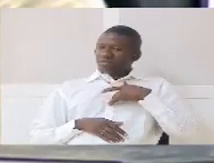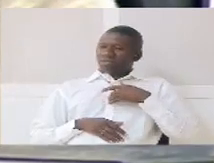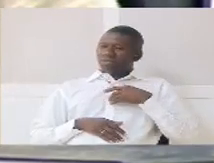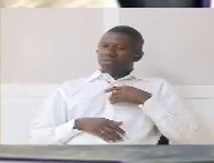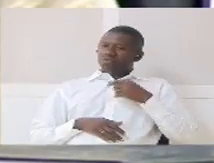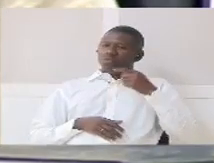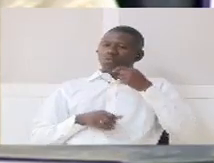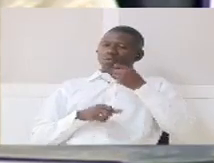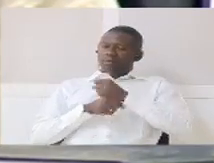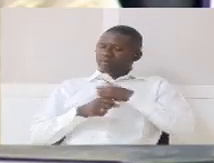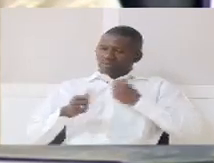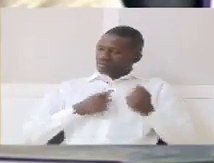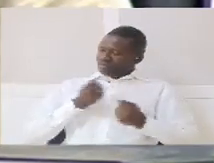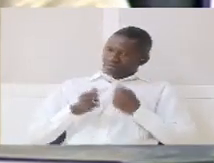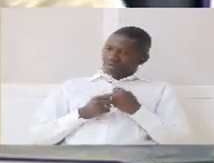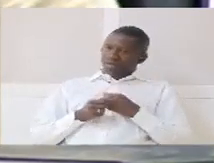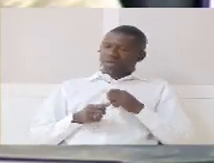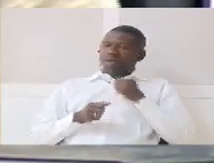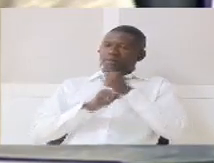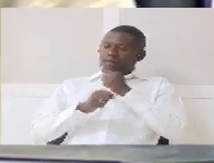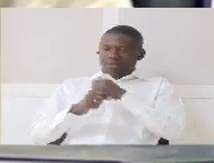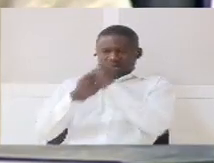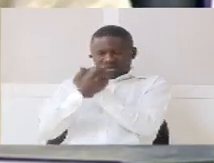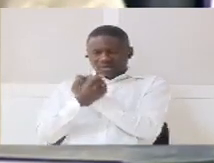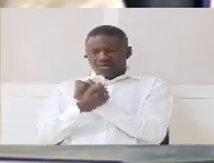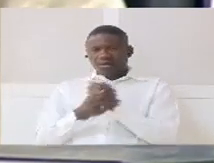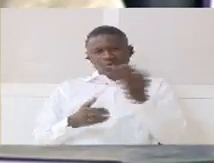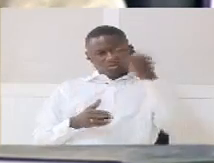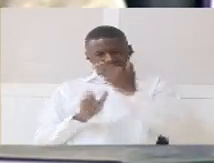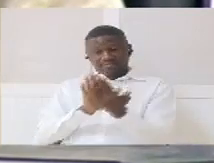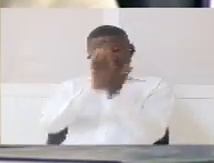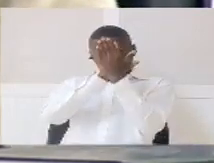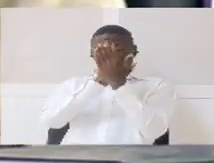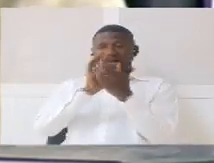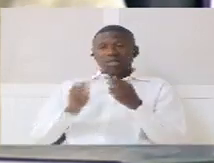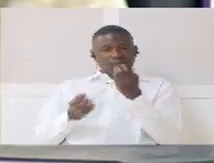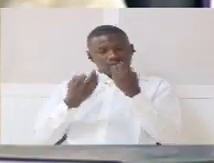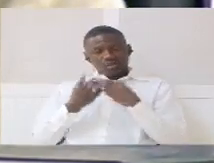have offended me or the cause of so my detention, come to me openly.